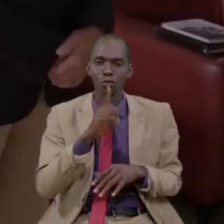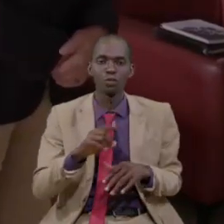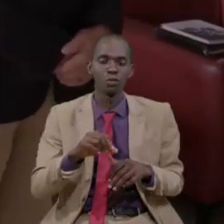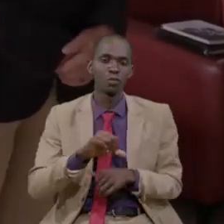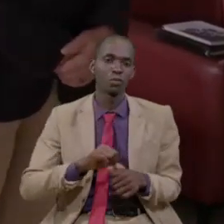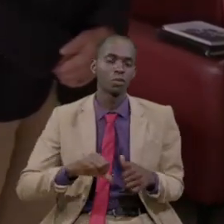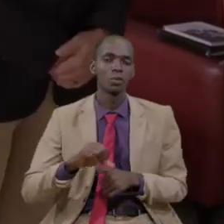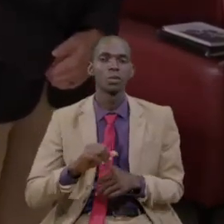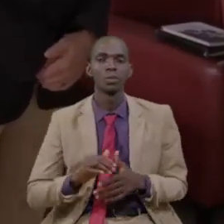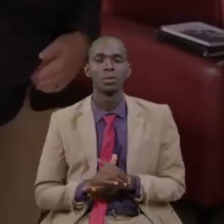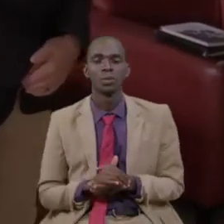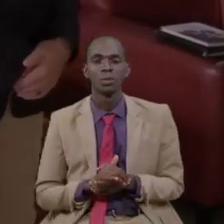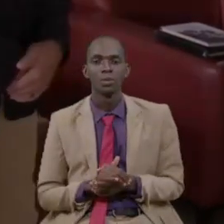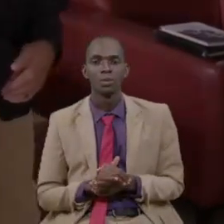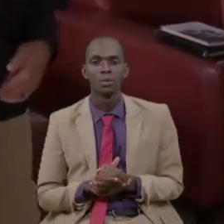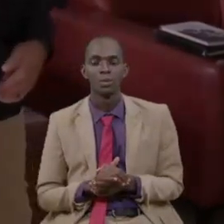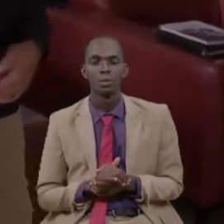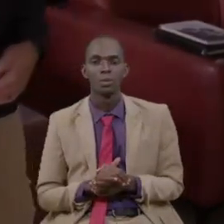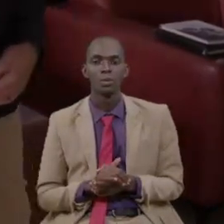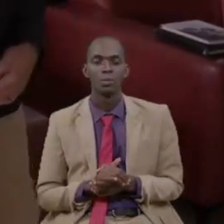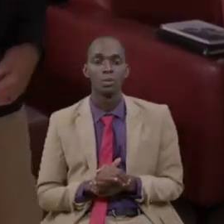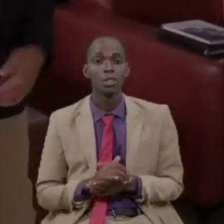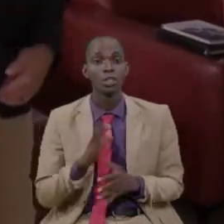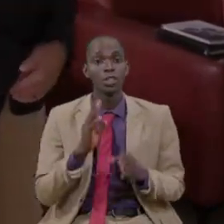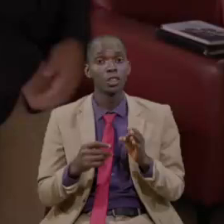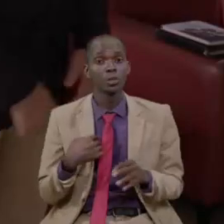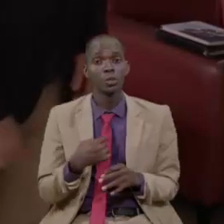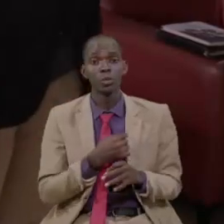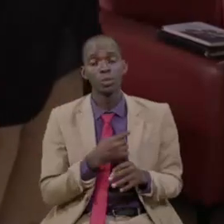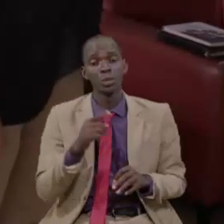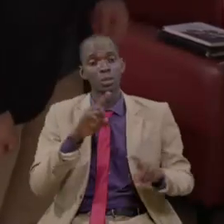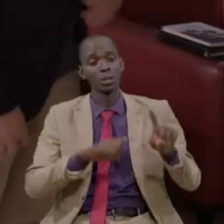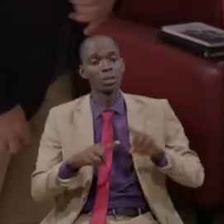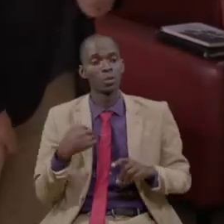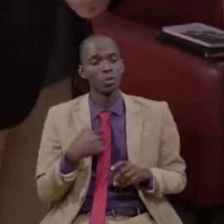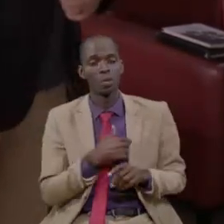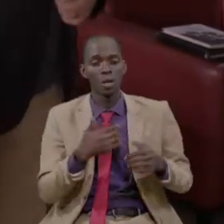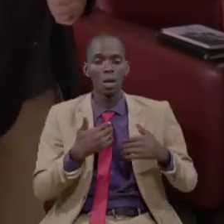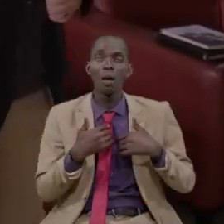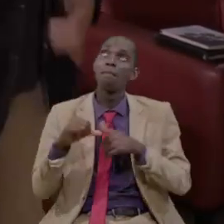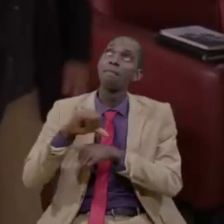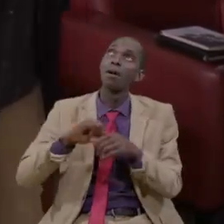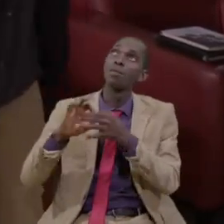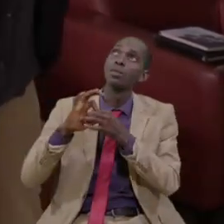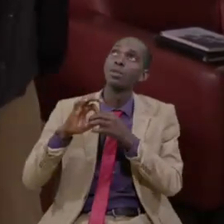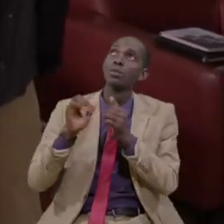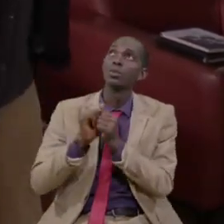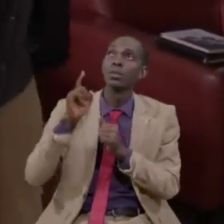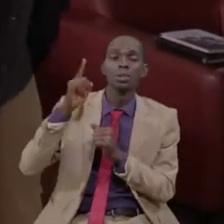If we say we have fellowship with him and walk in darkness, we